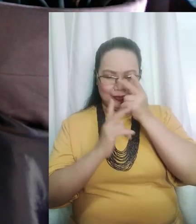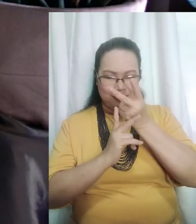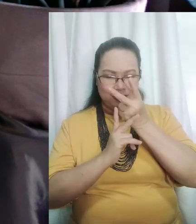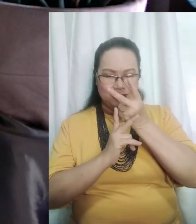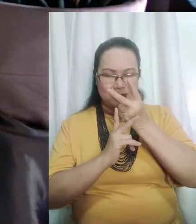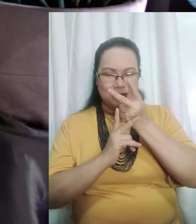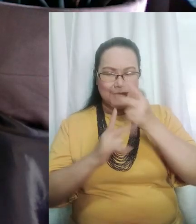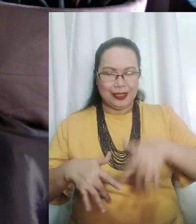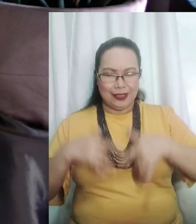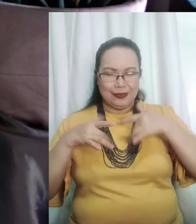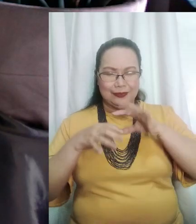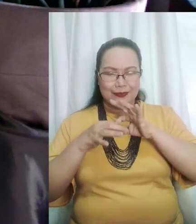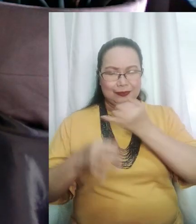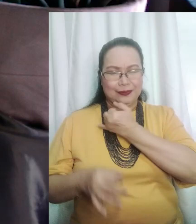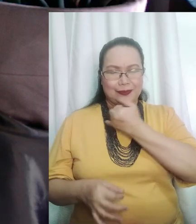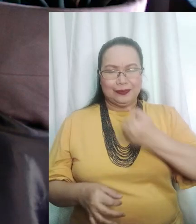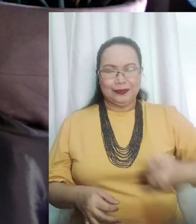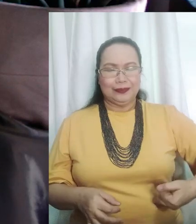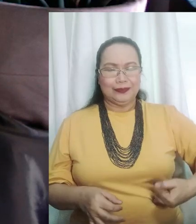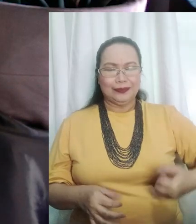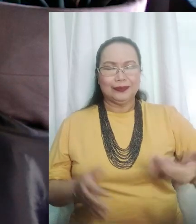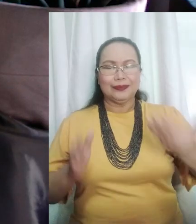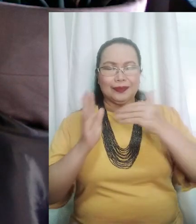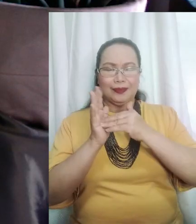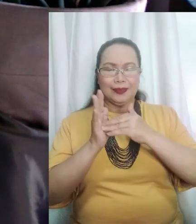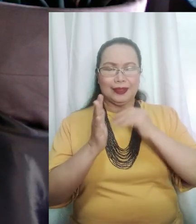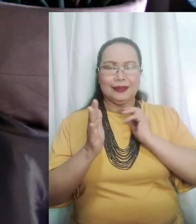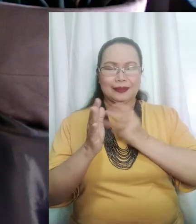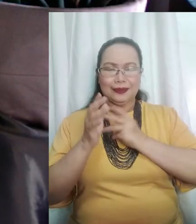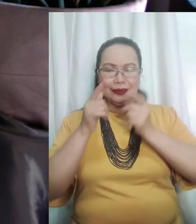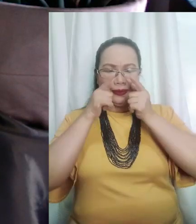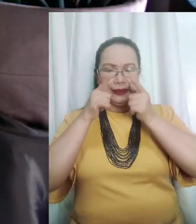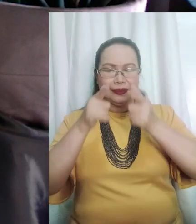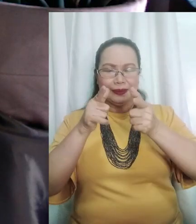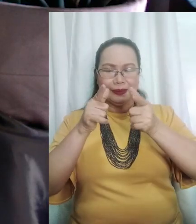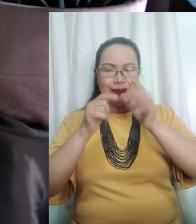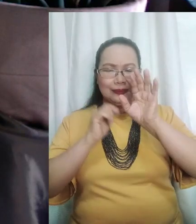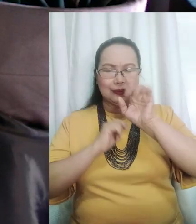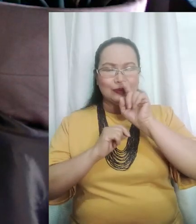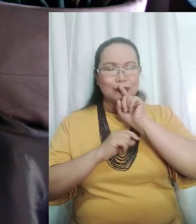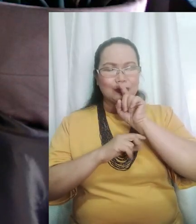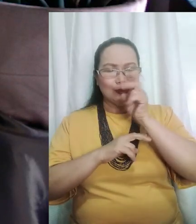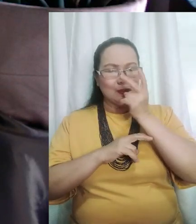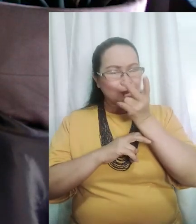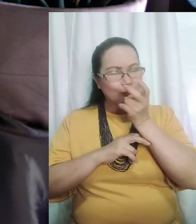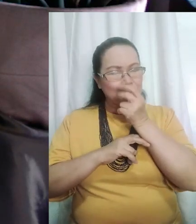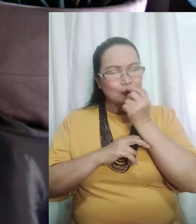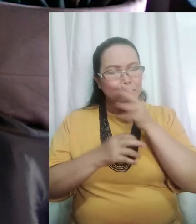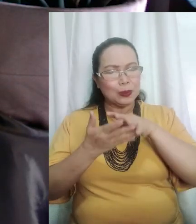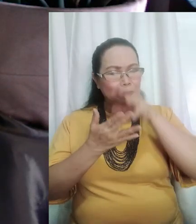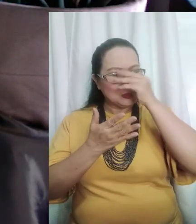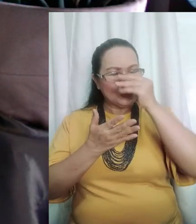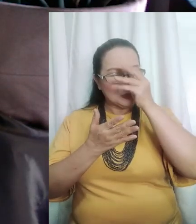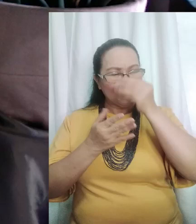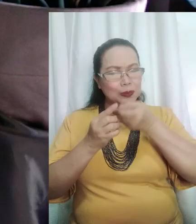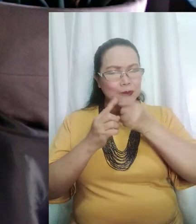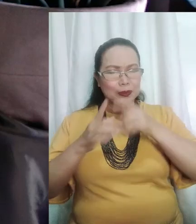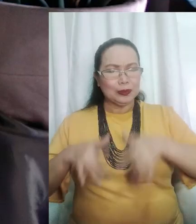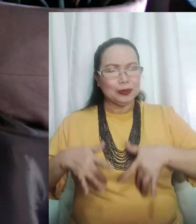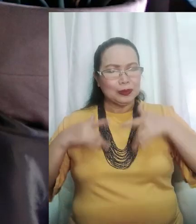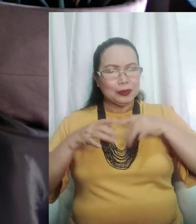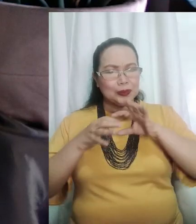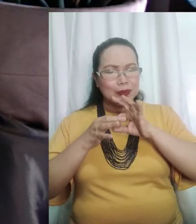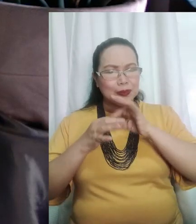Bible character, Joseph. And I pray, oh God, once again, as we look into this life and relearn and